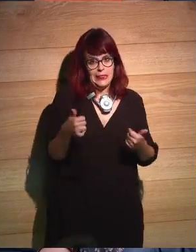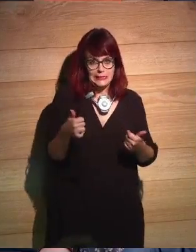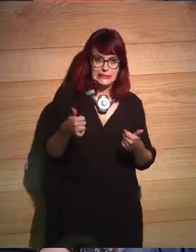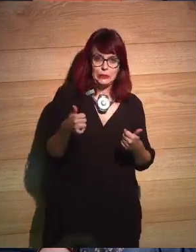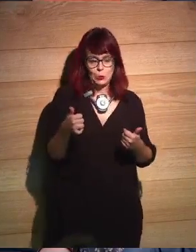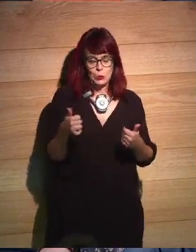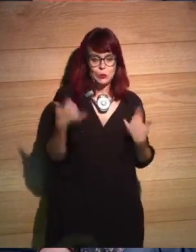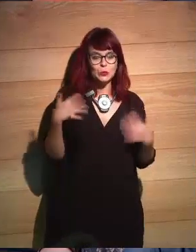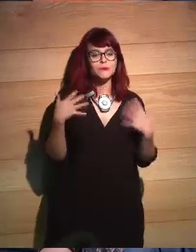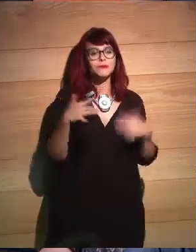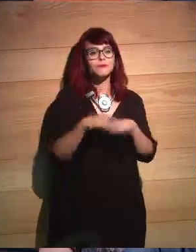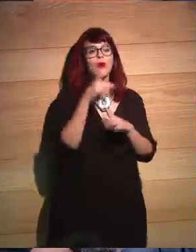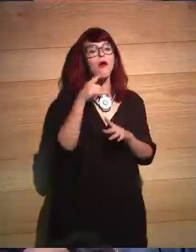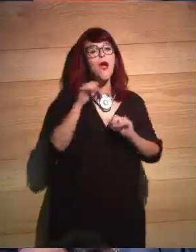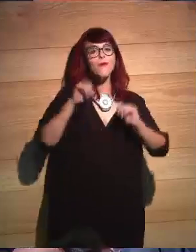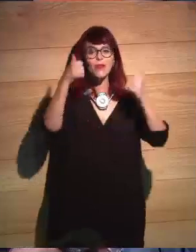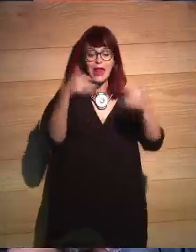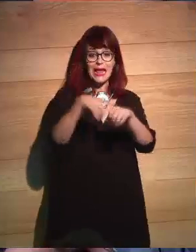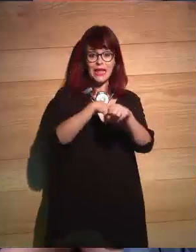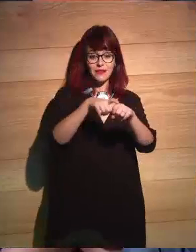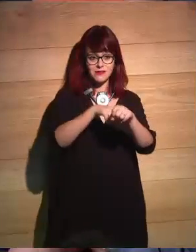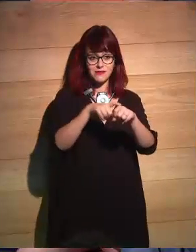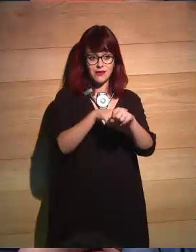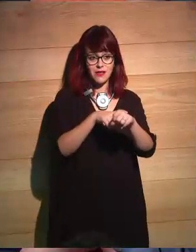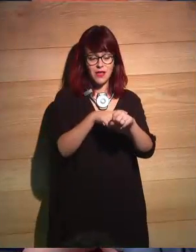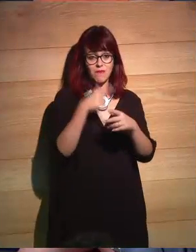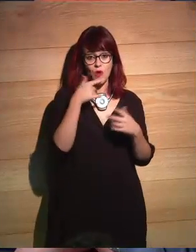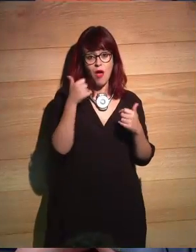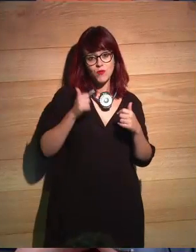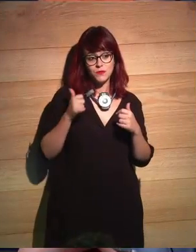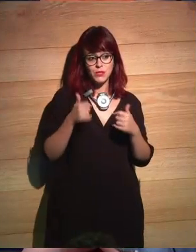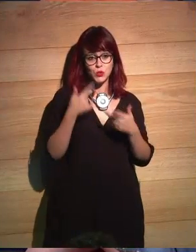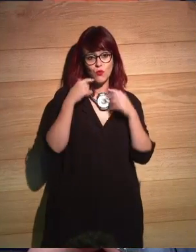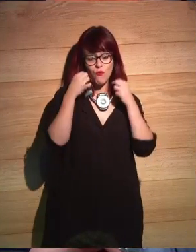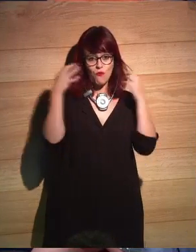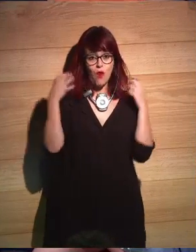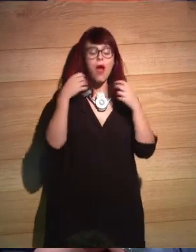turn. Well, talking about the characteristics of